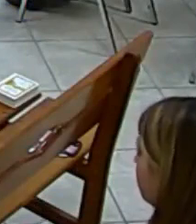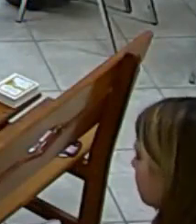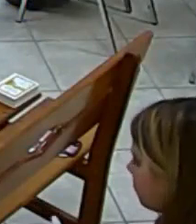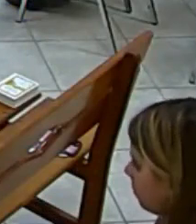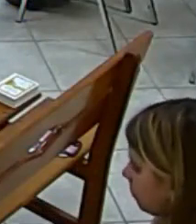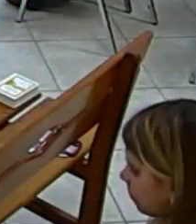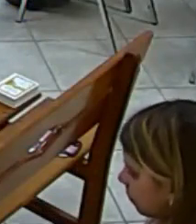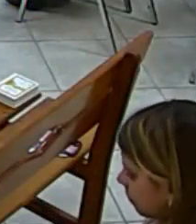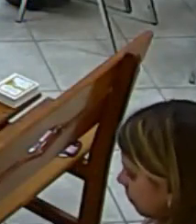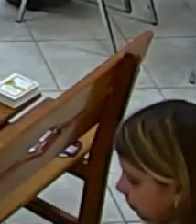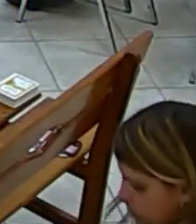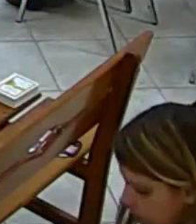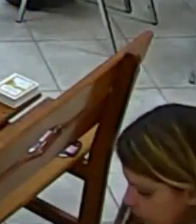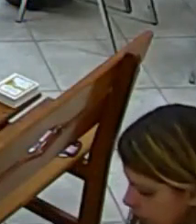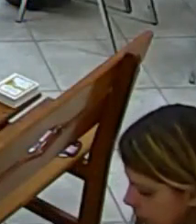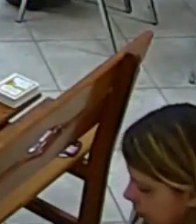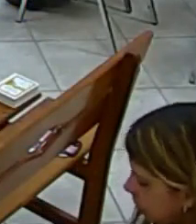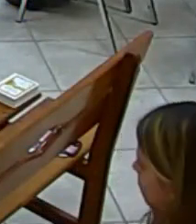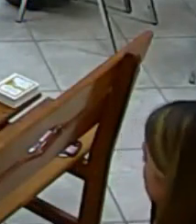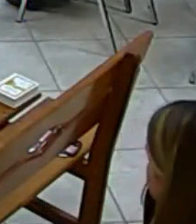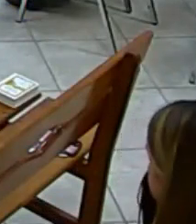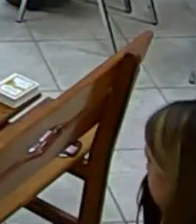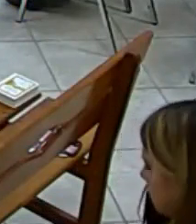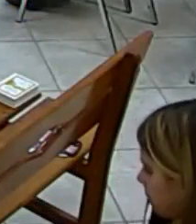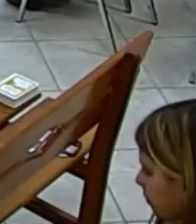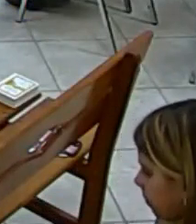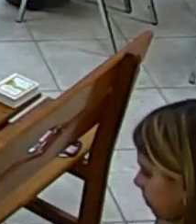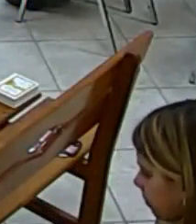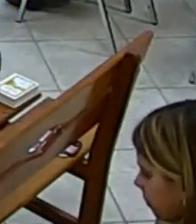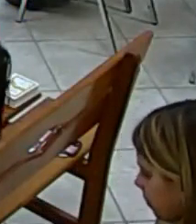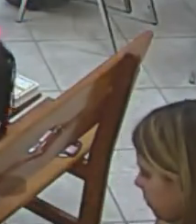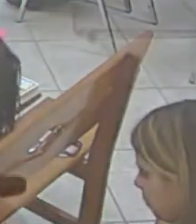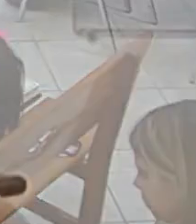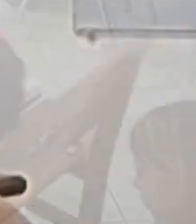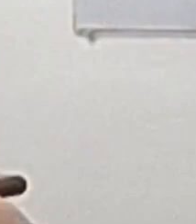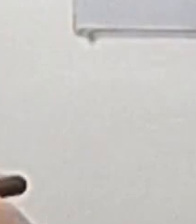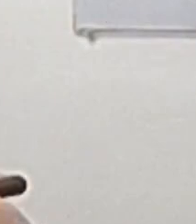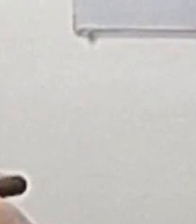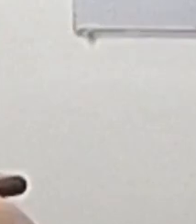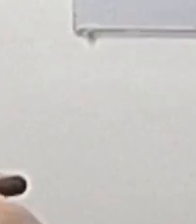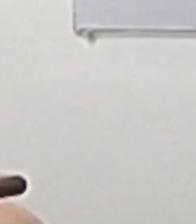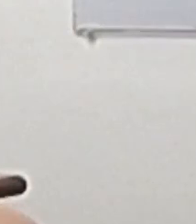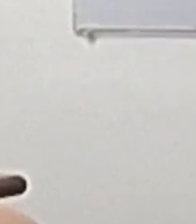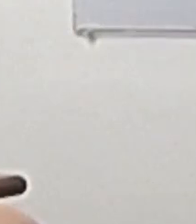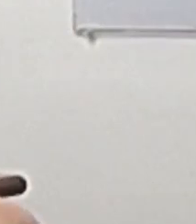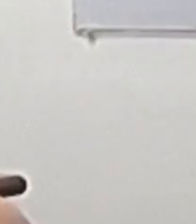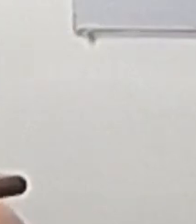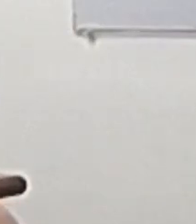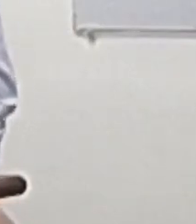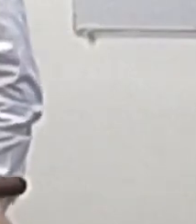We're going to have a word of the adoration to the Lord from part of one of the teachers and one of the parents.